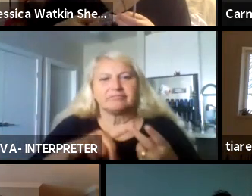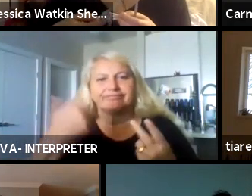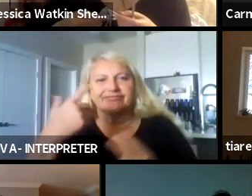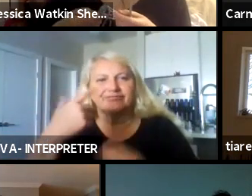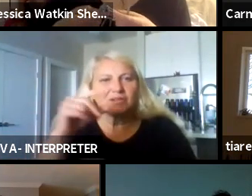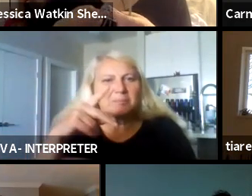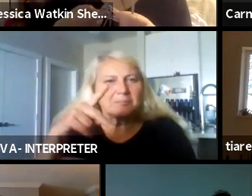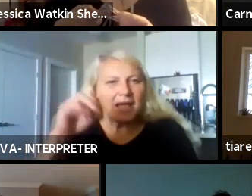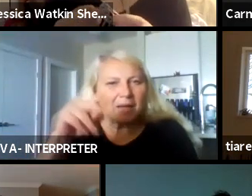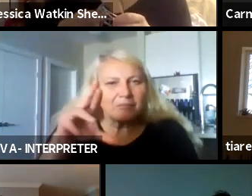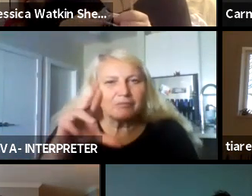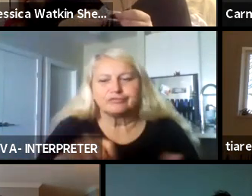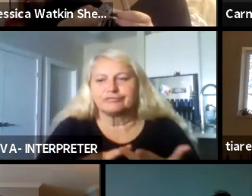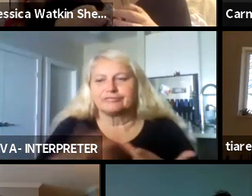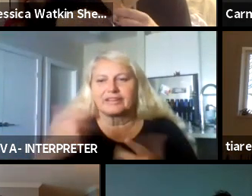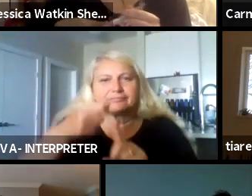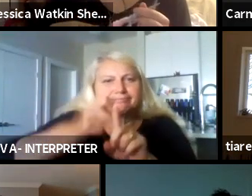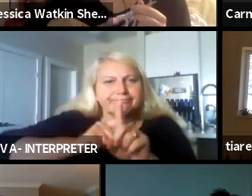us.